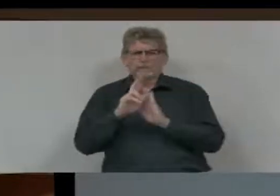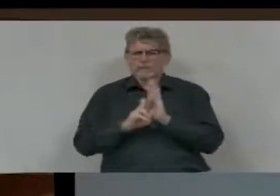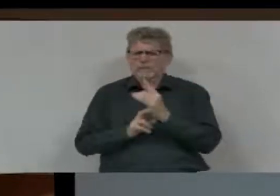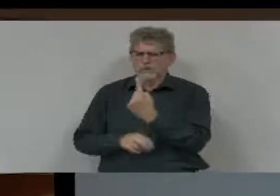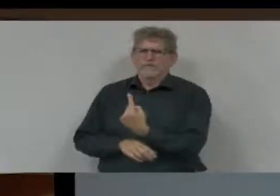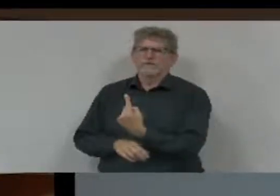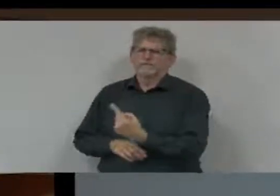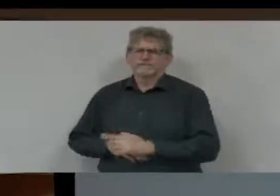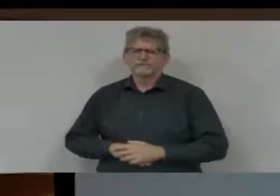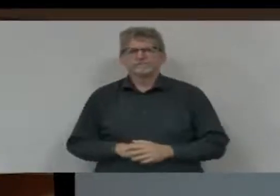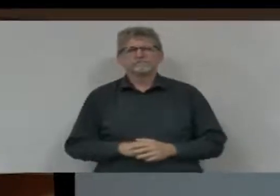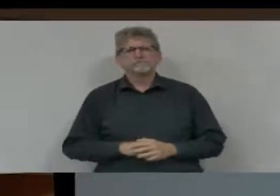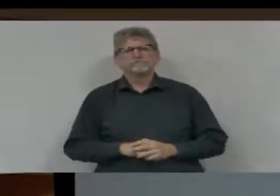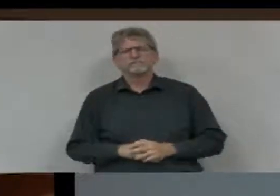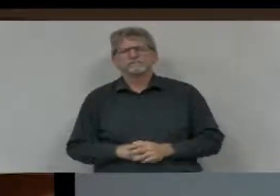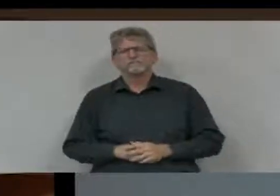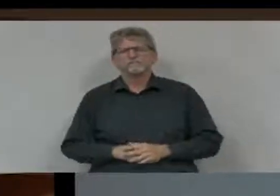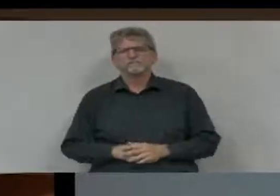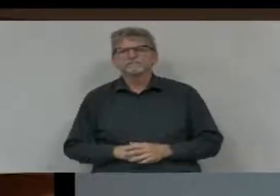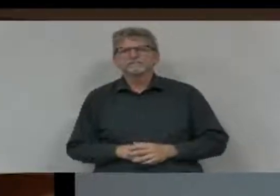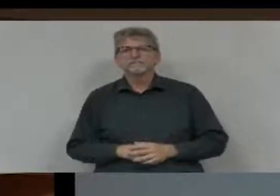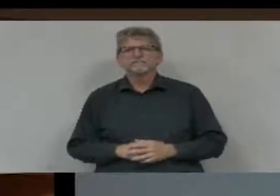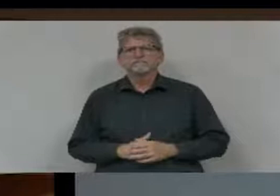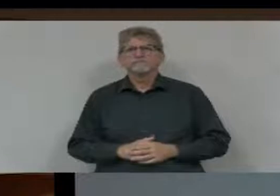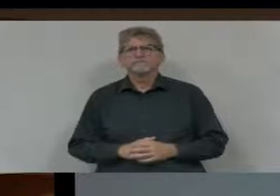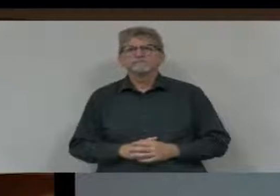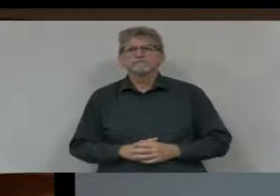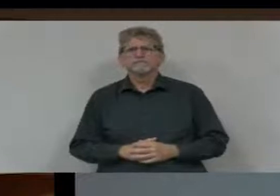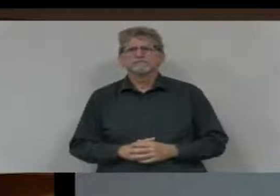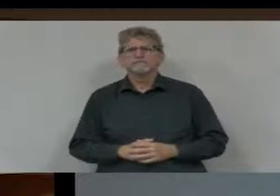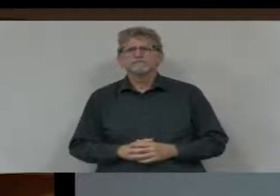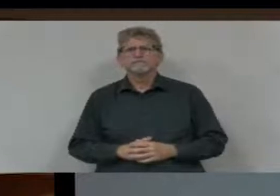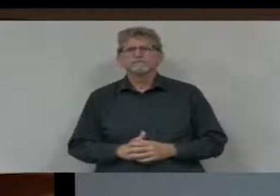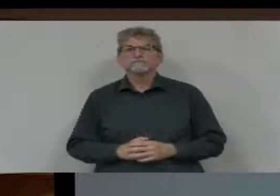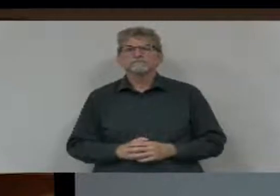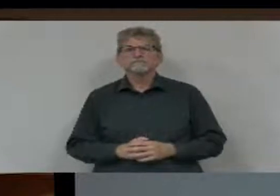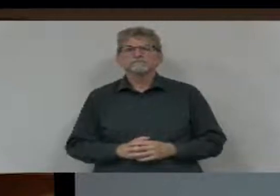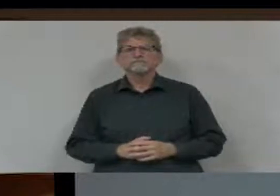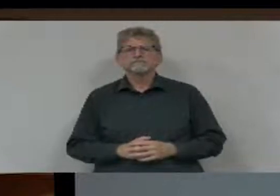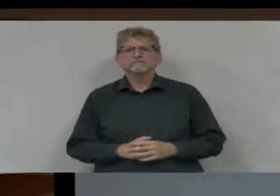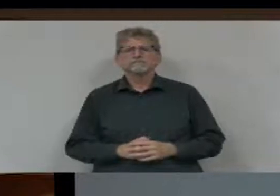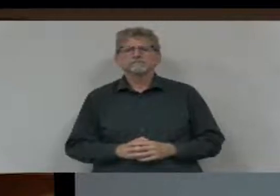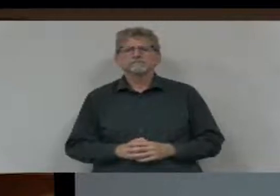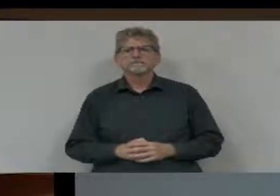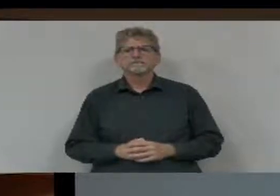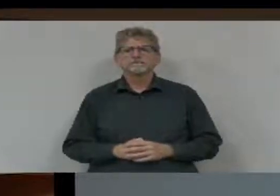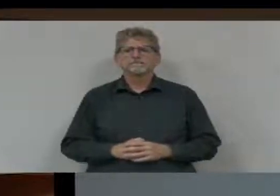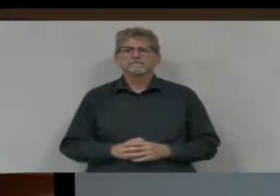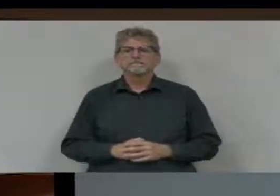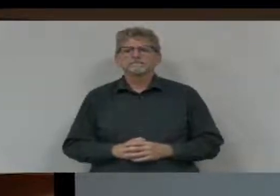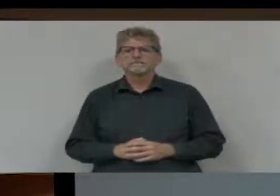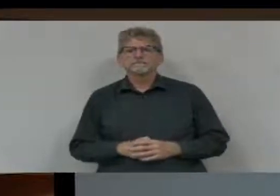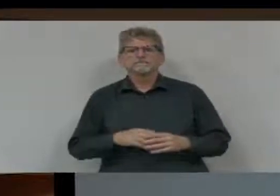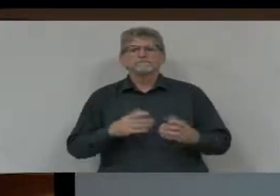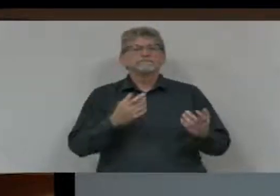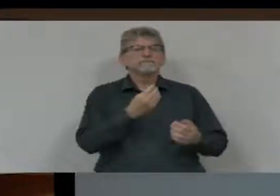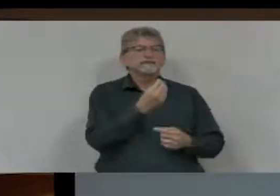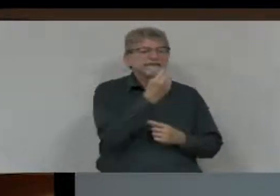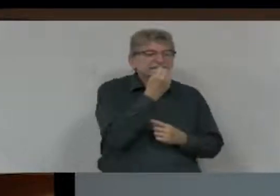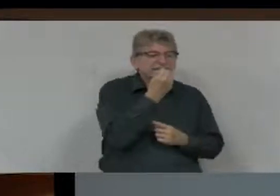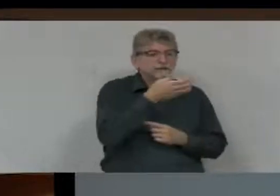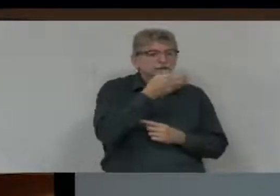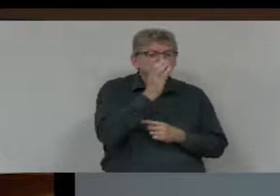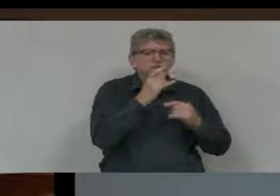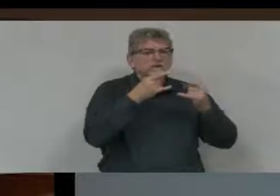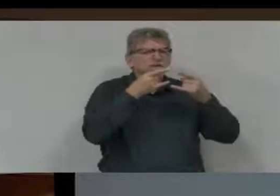party. Due to face coverings not being worn while eating and drinking, it is very necessary to maintain social distancing in restaurants and